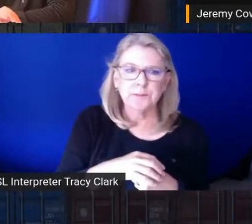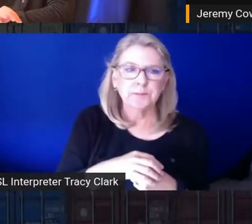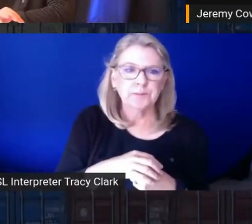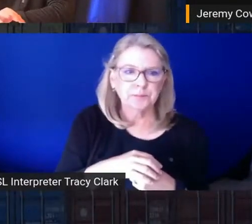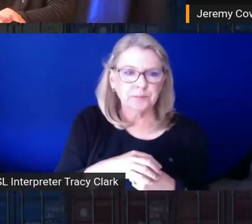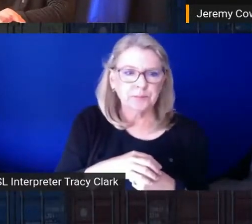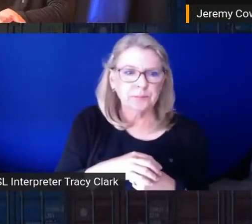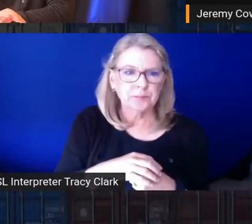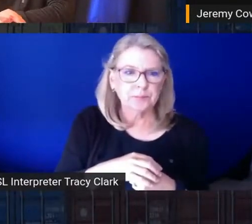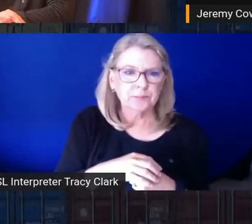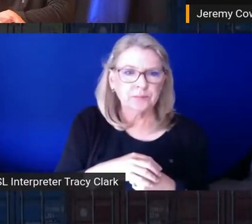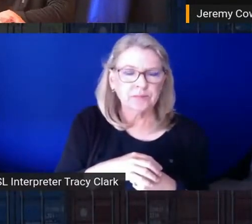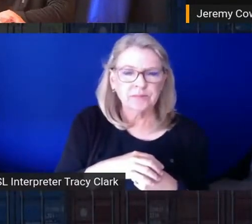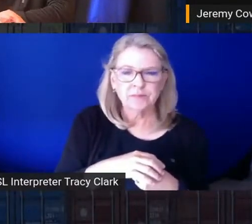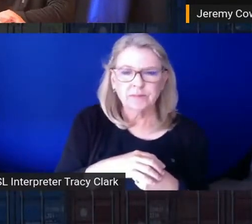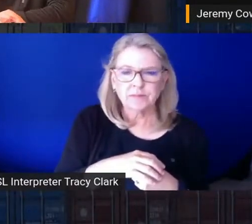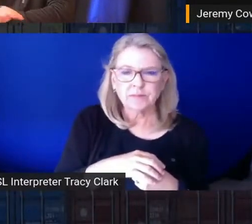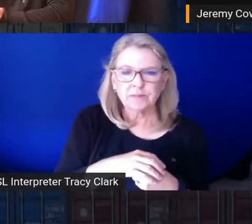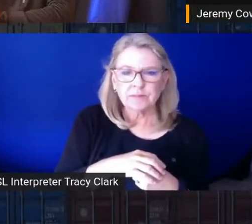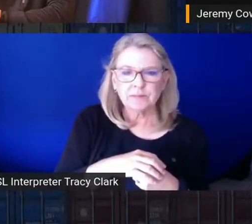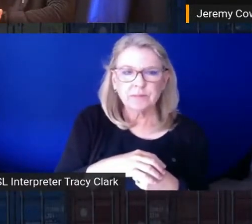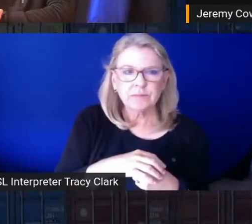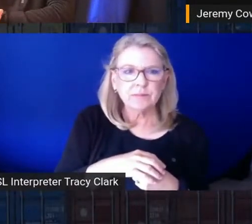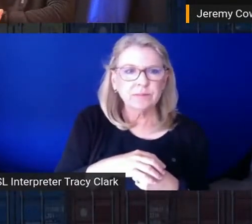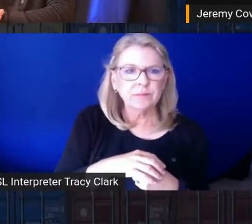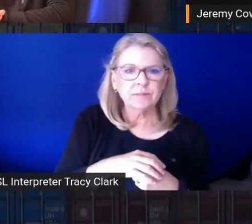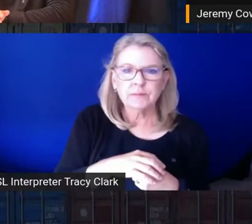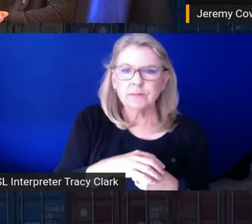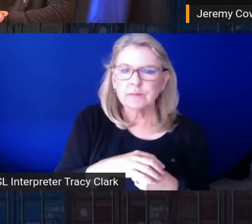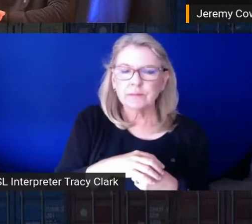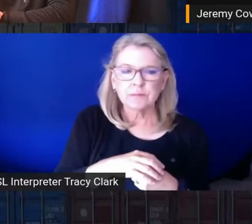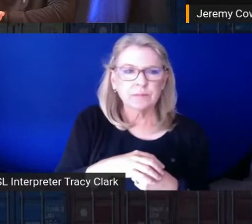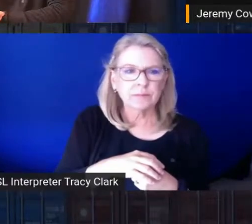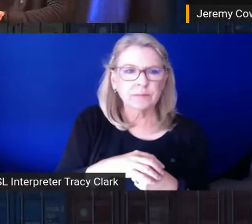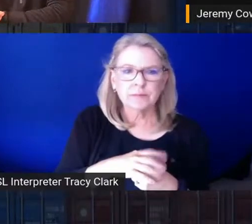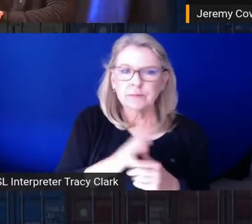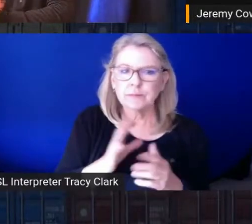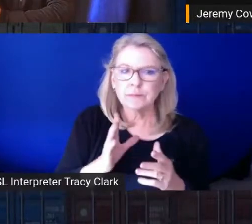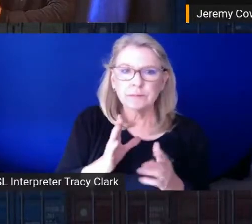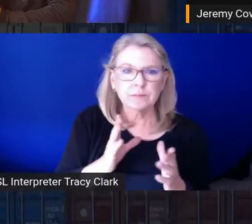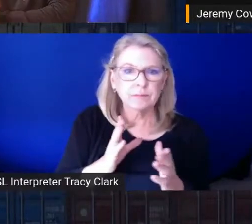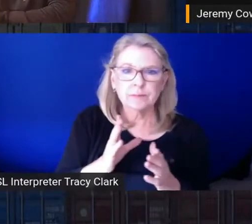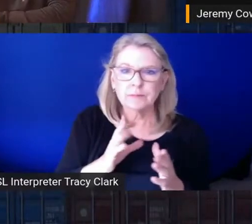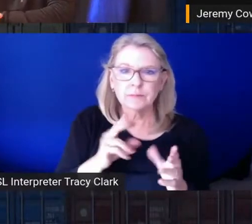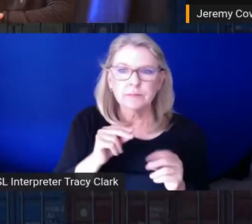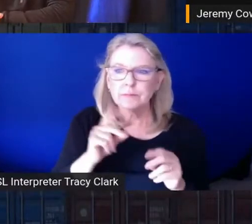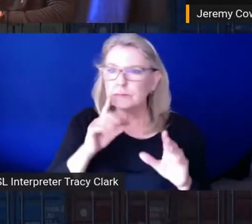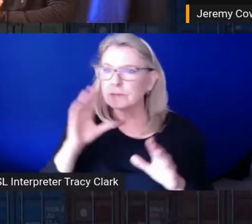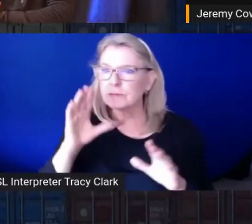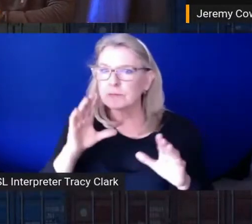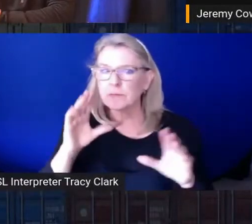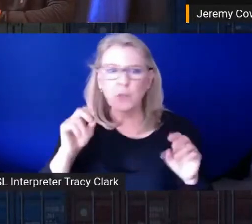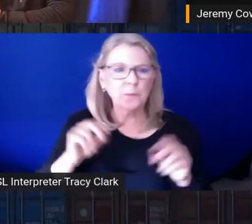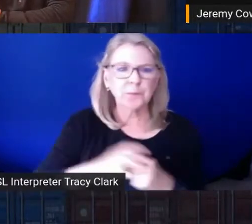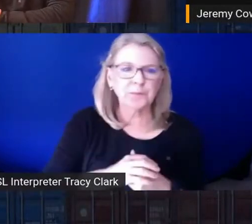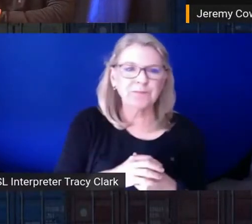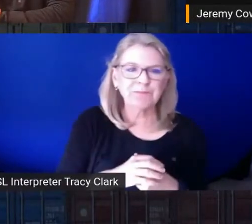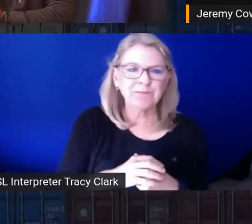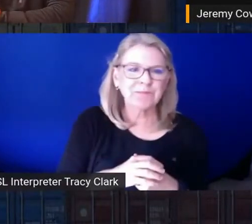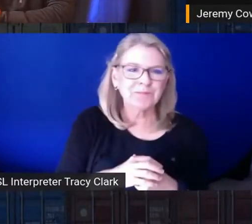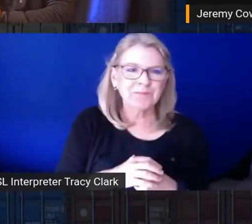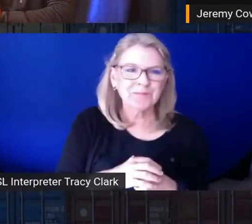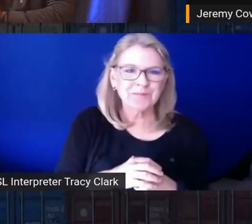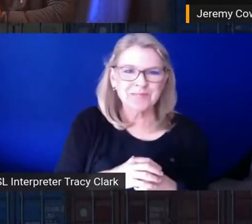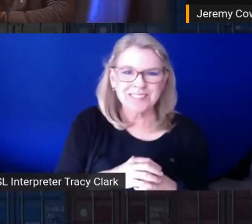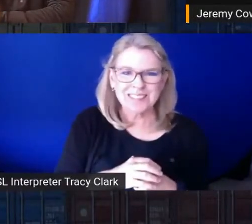Am I muted? Nope, we Am I can hear you. muted? Nope, we can hear you. Okay, sorry. I saw the icon. Forgot. Yeah.